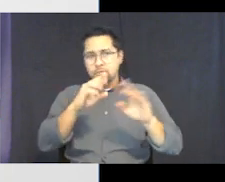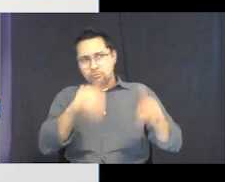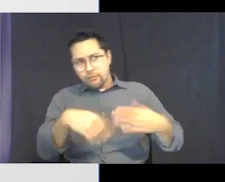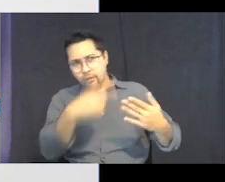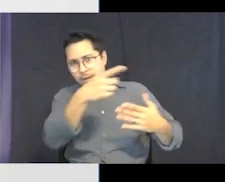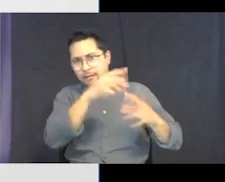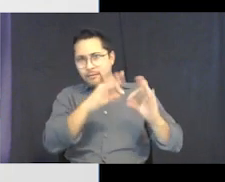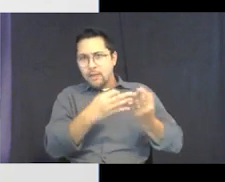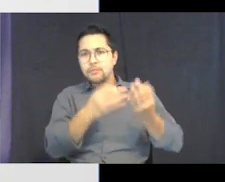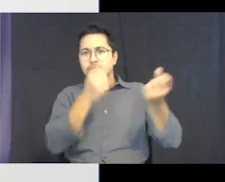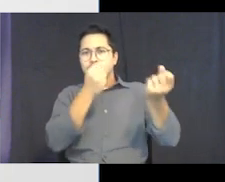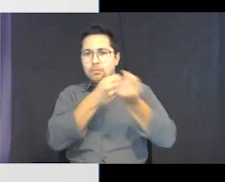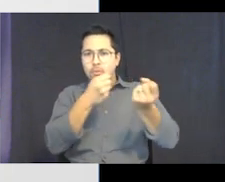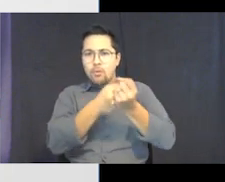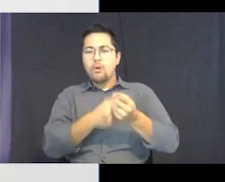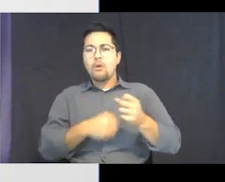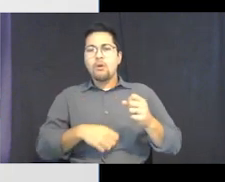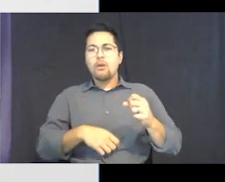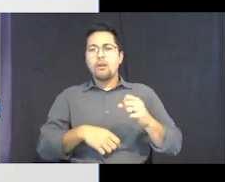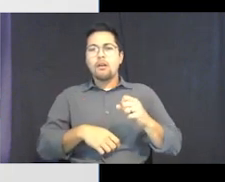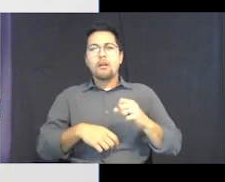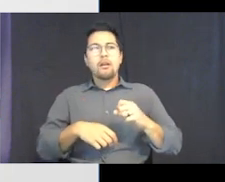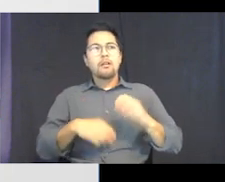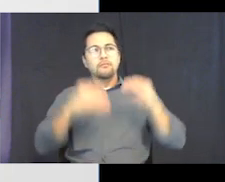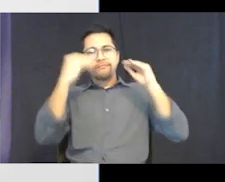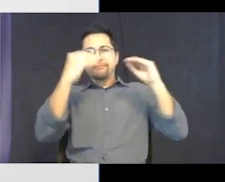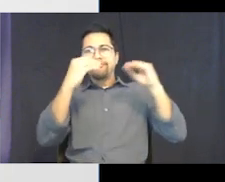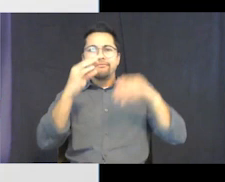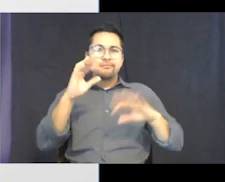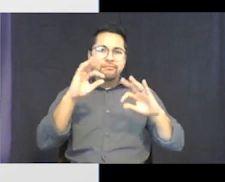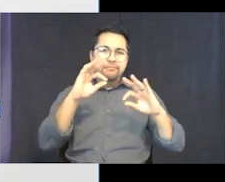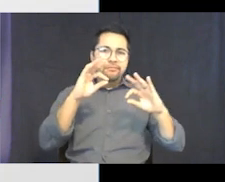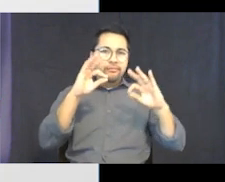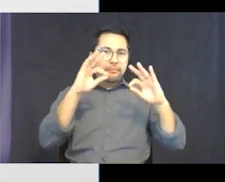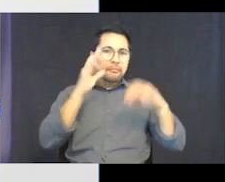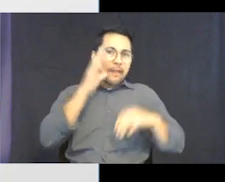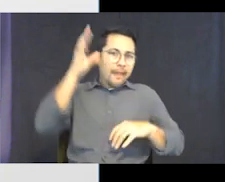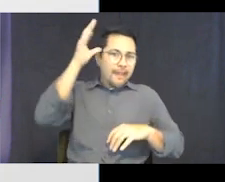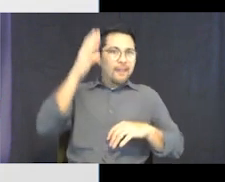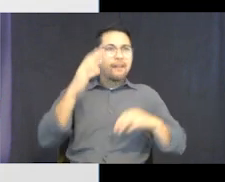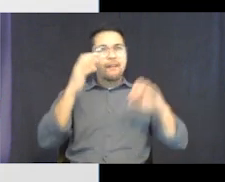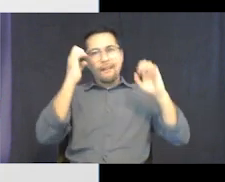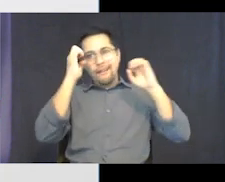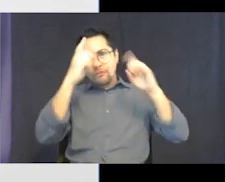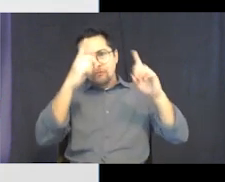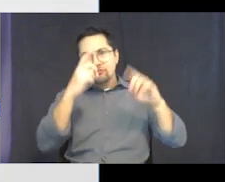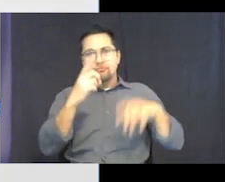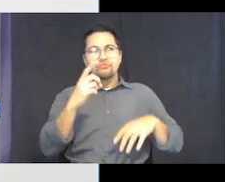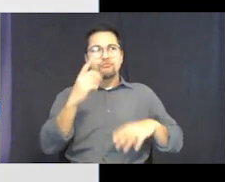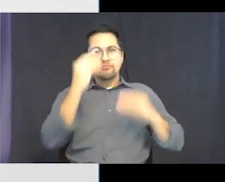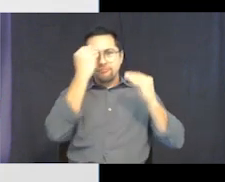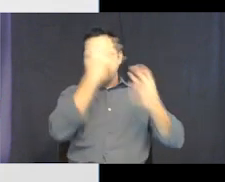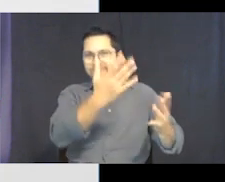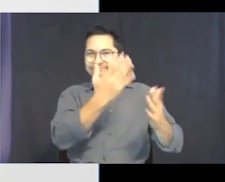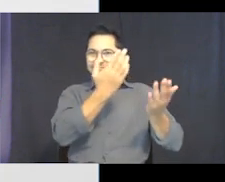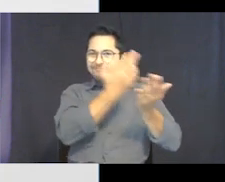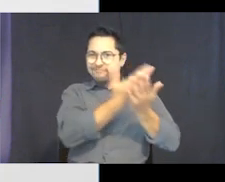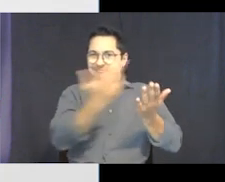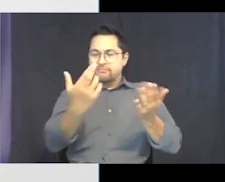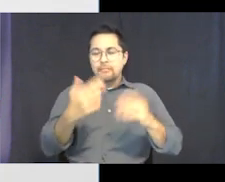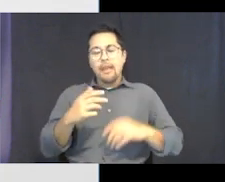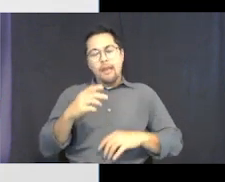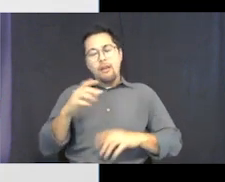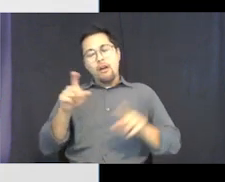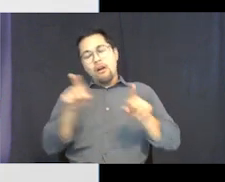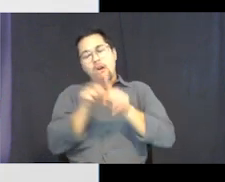family support, the parents' education, resources, and provide the safety of the child